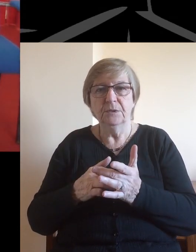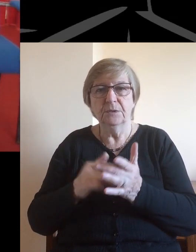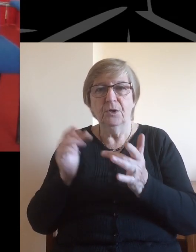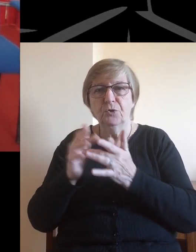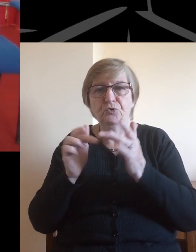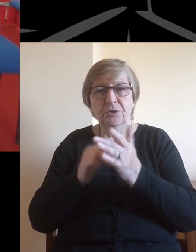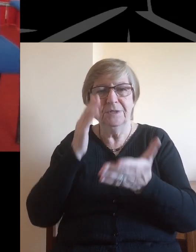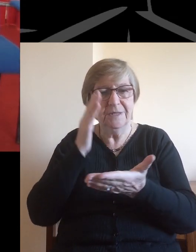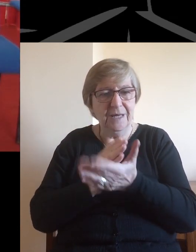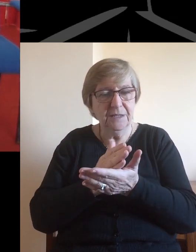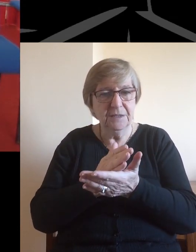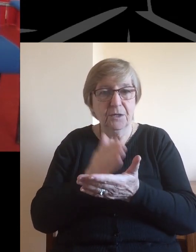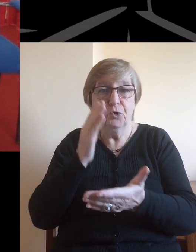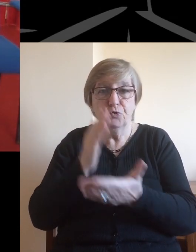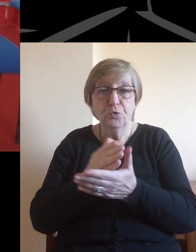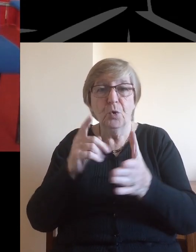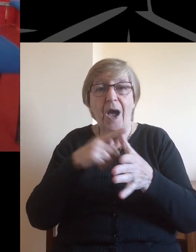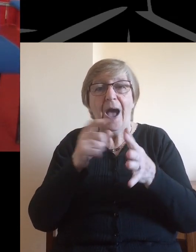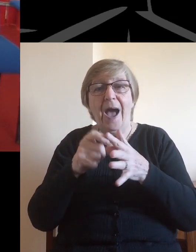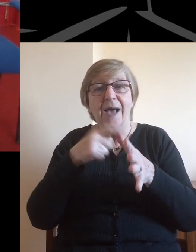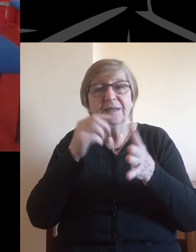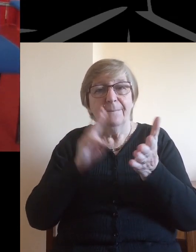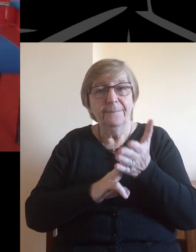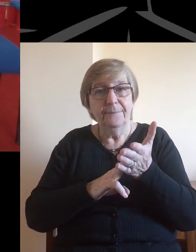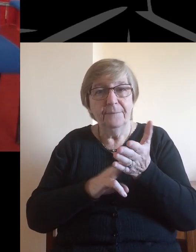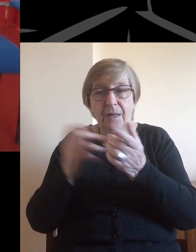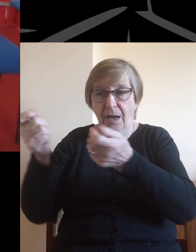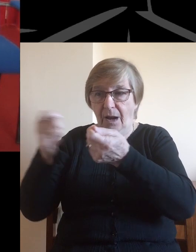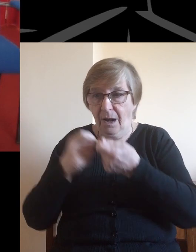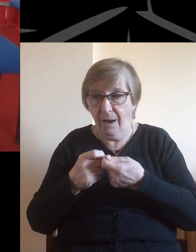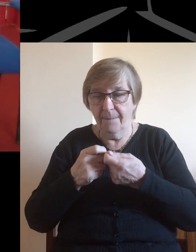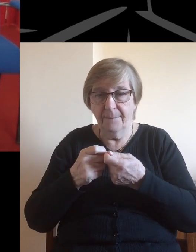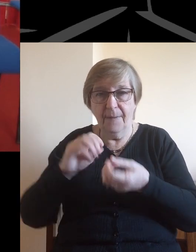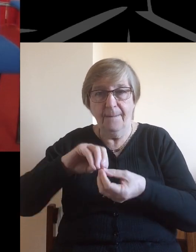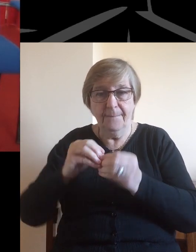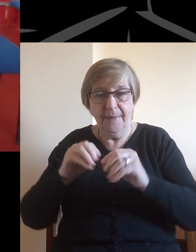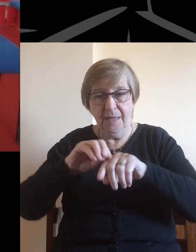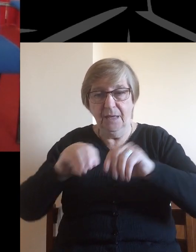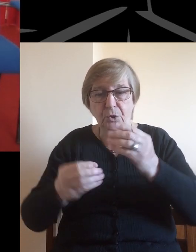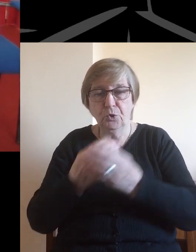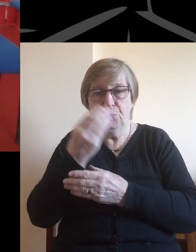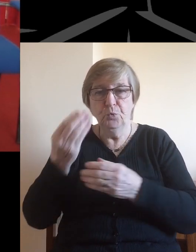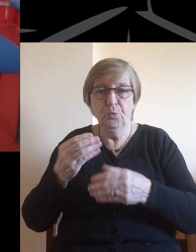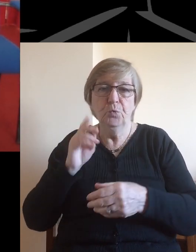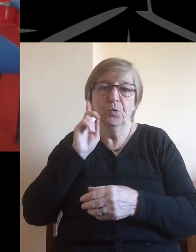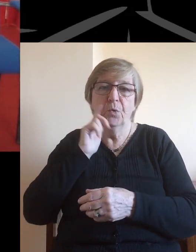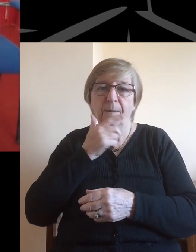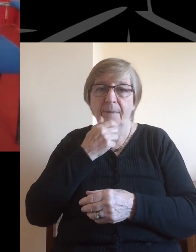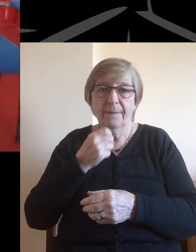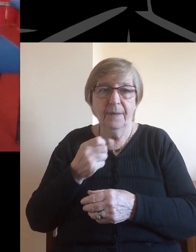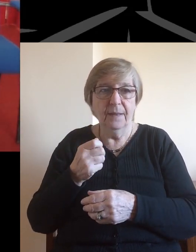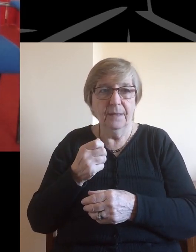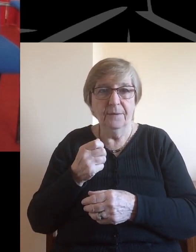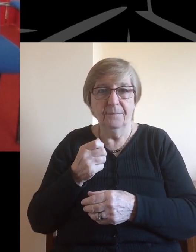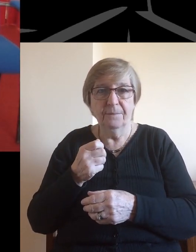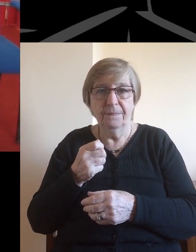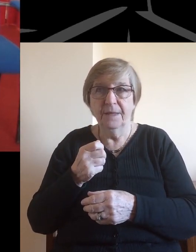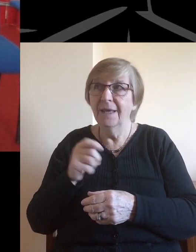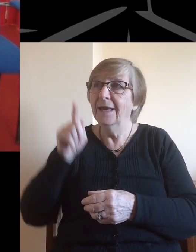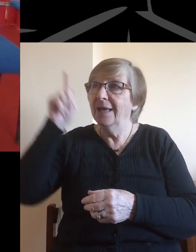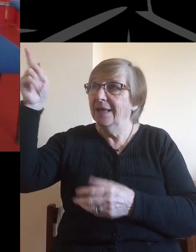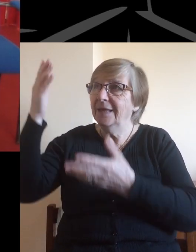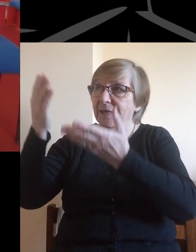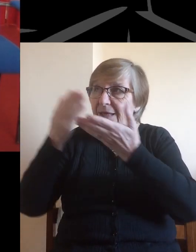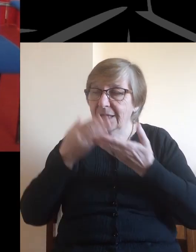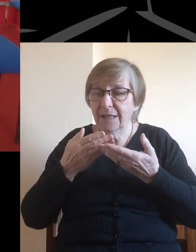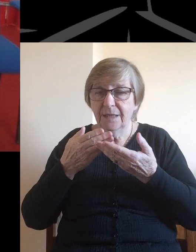Jesus is the true Adam who has come to recreate our humanity. Jesus is a true God, the uncreated creator